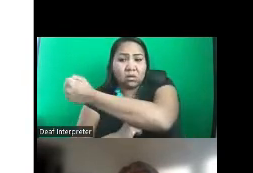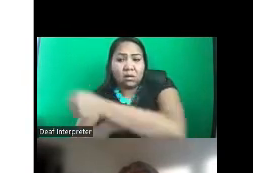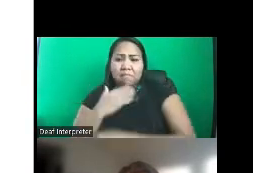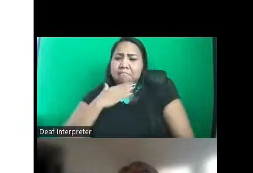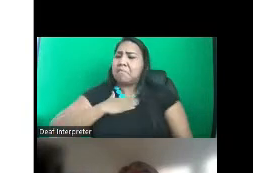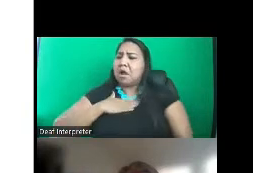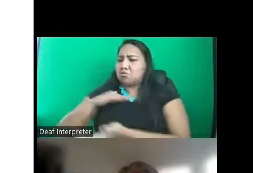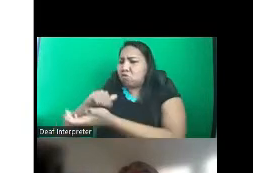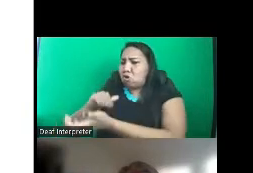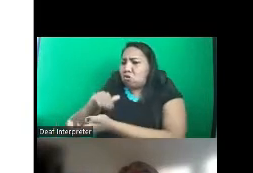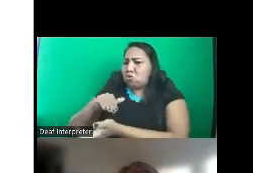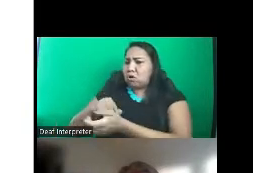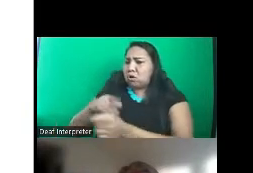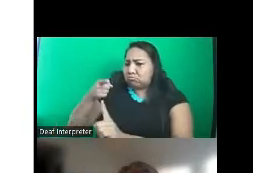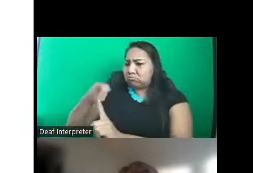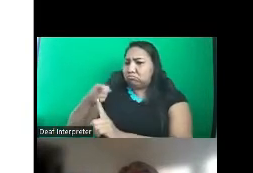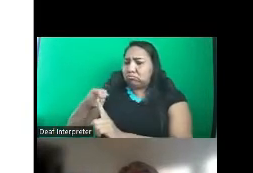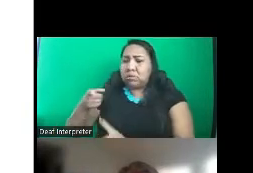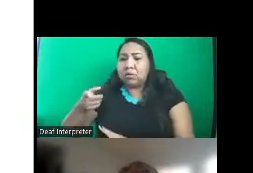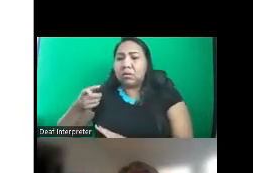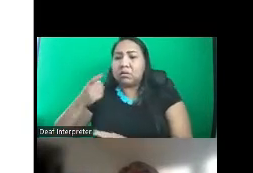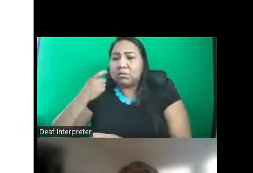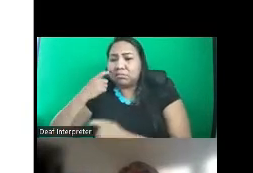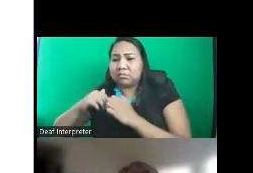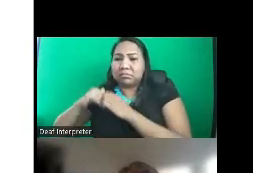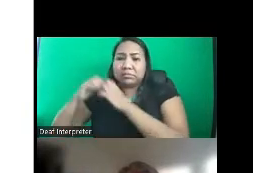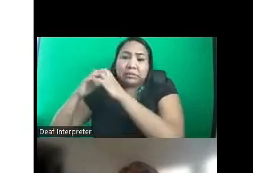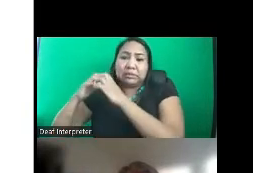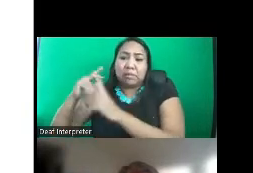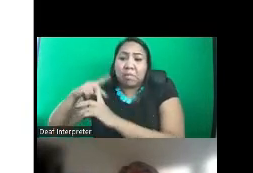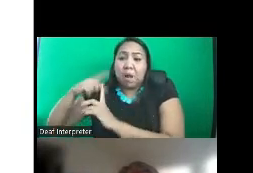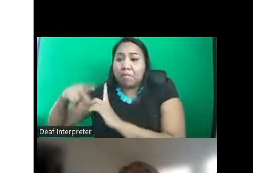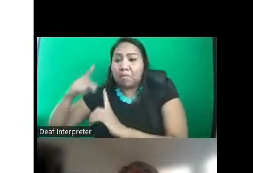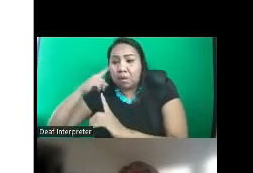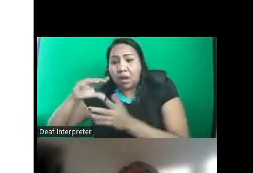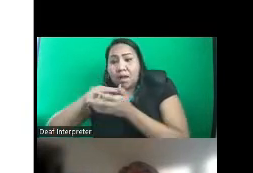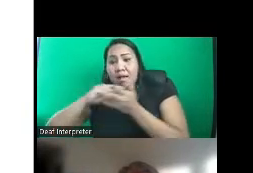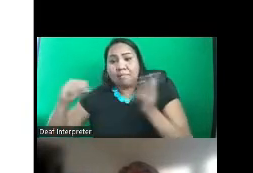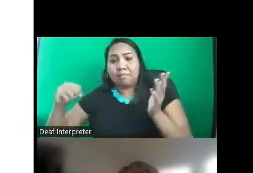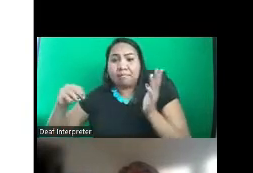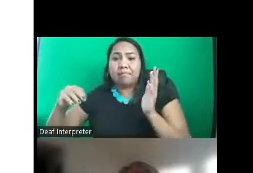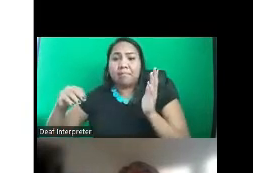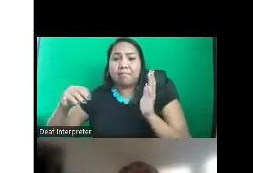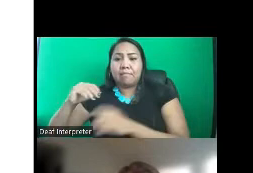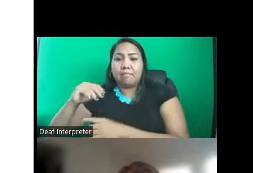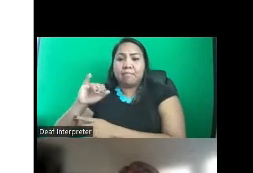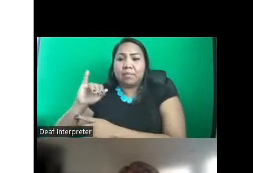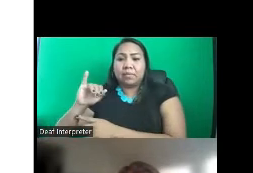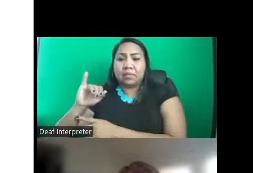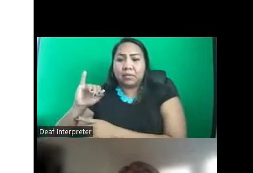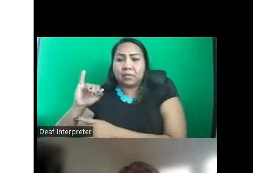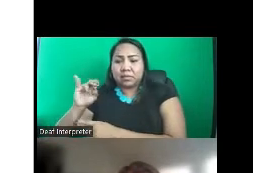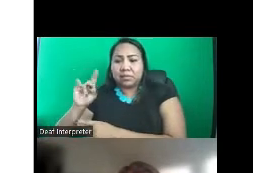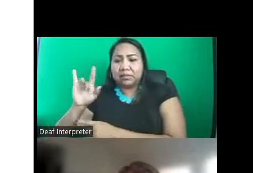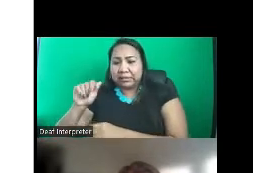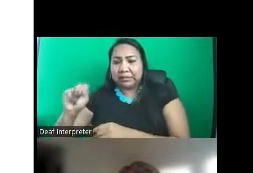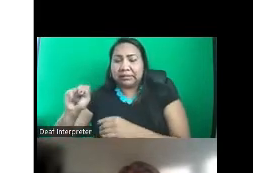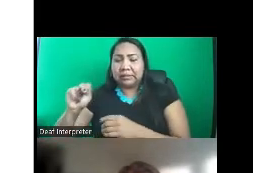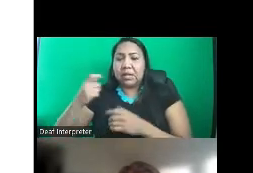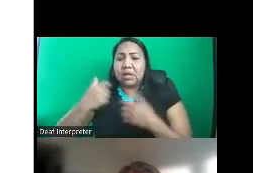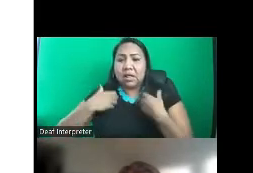just started a program to mimic the Indian Health Scholarship, the Indian Health IHS Scholarship for healthcare.